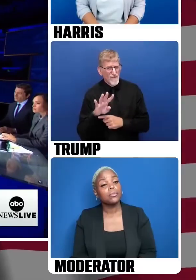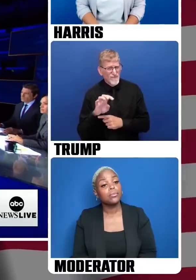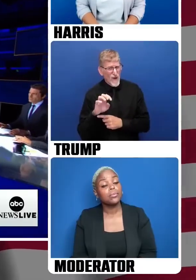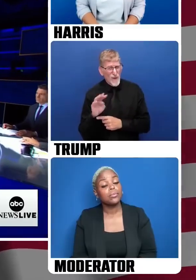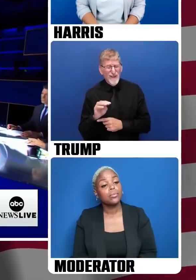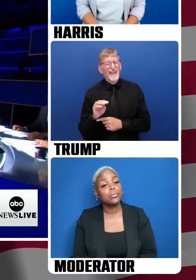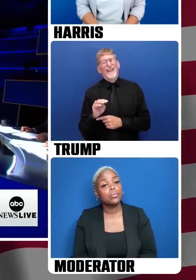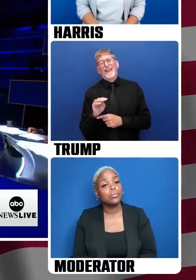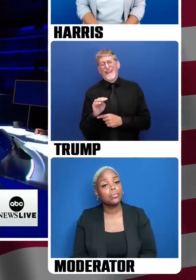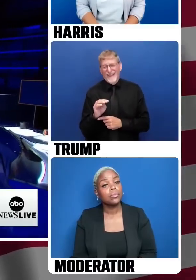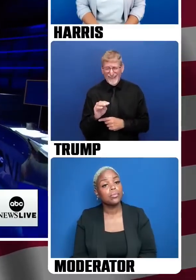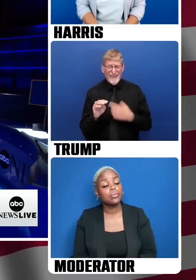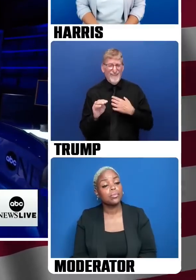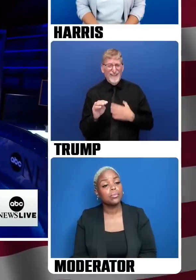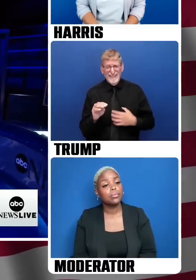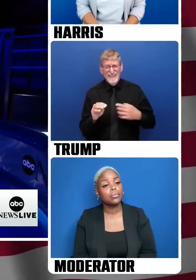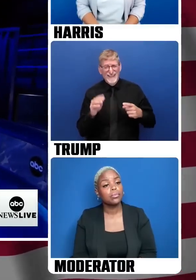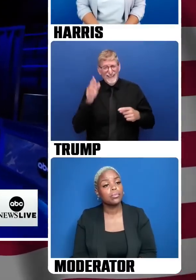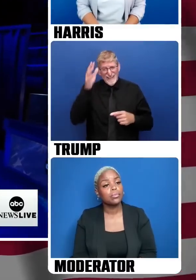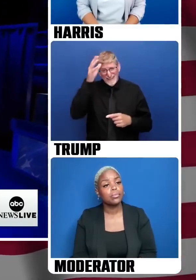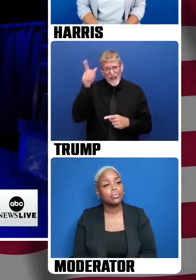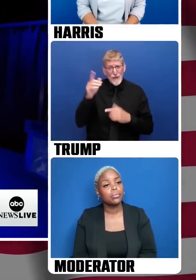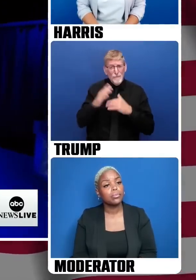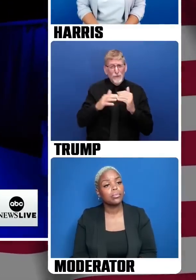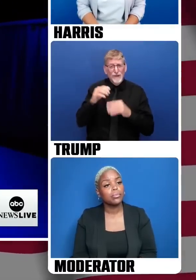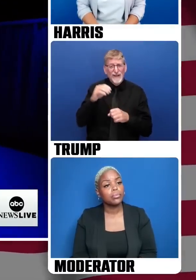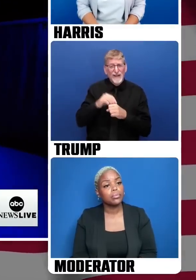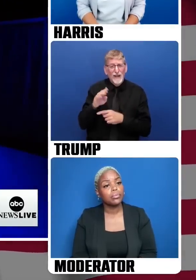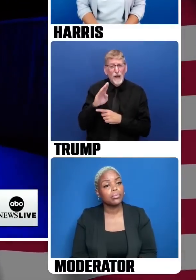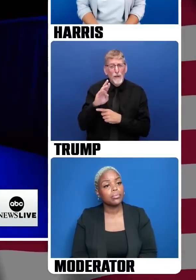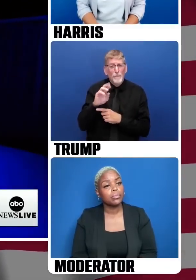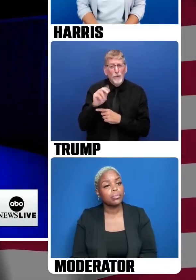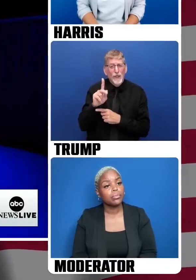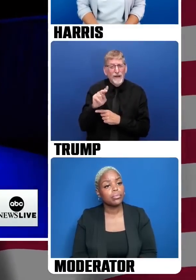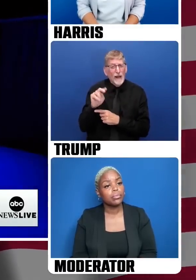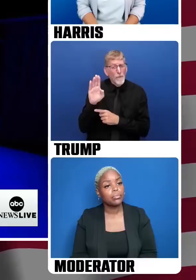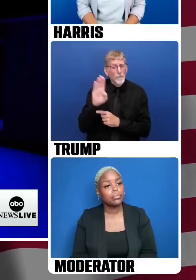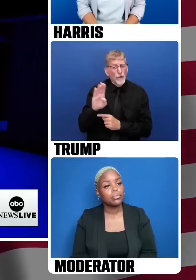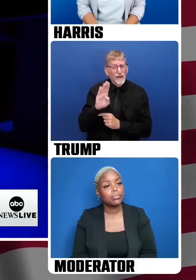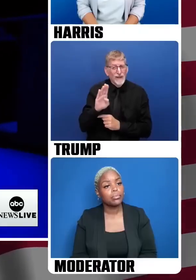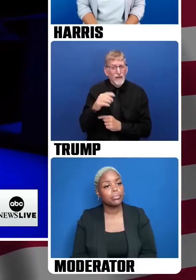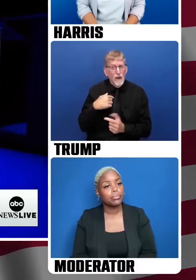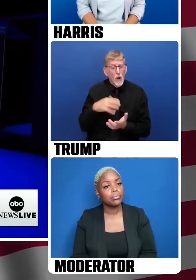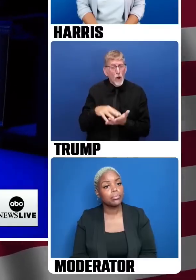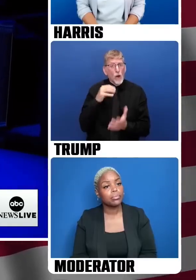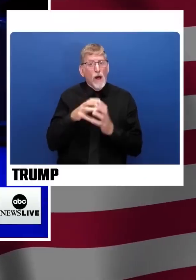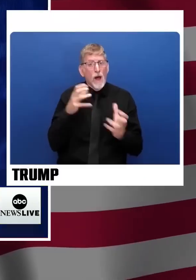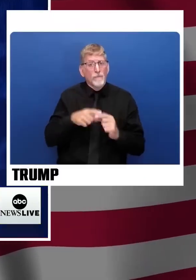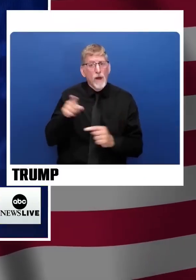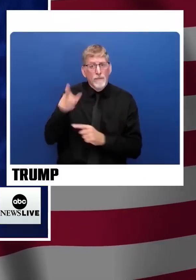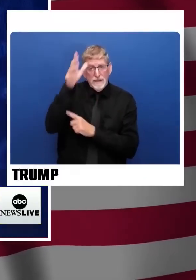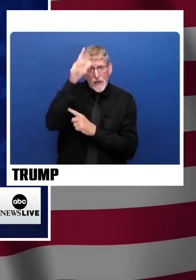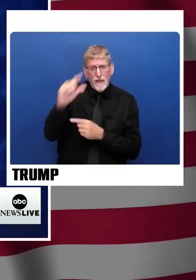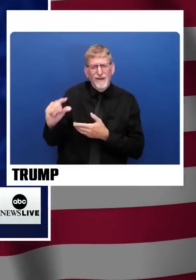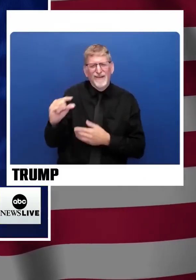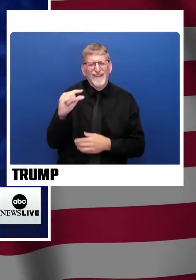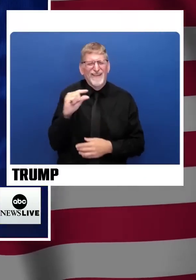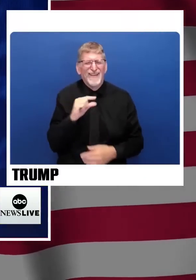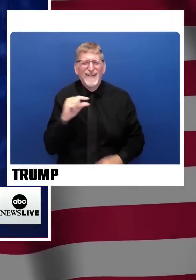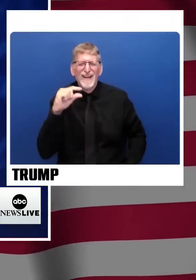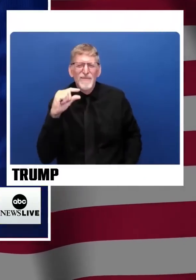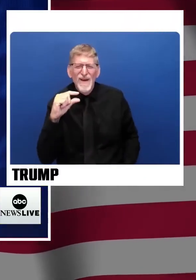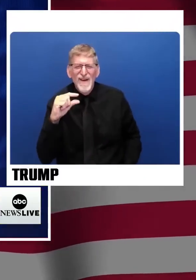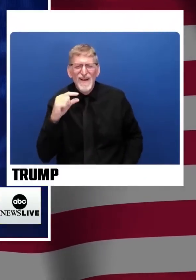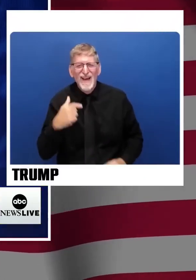Brooklyn builder, Brooklyn, Queens, and a great father, and I learned a lot from him. But I was given a fraction of that, a tiny fraction, and I built it into many,